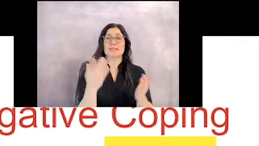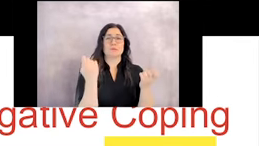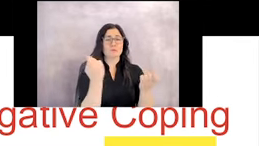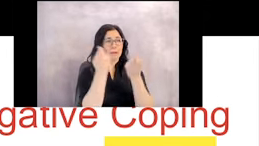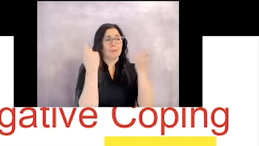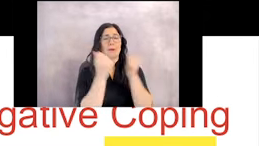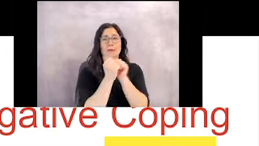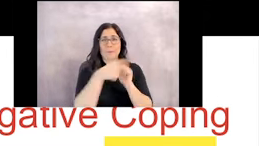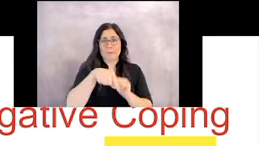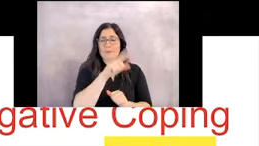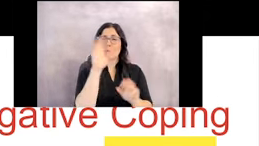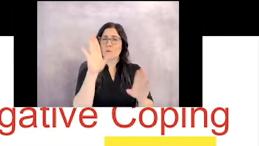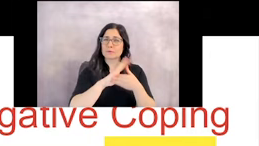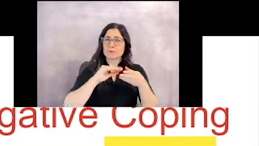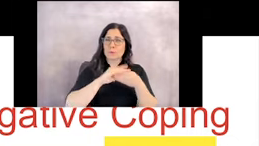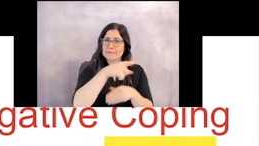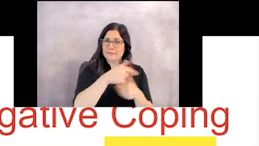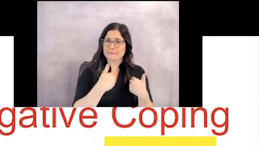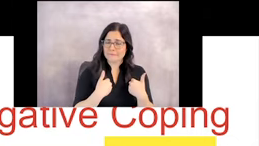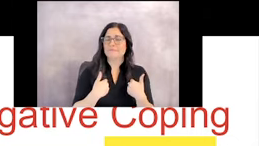wonderful stories about our students.